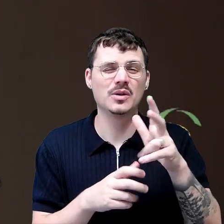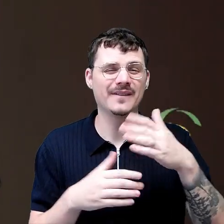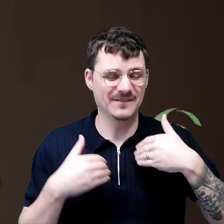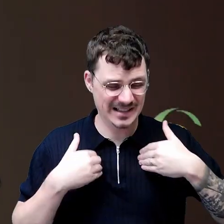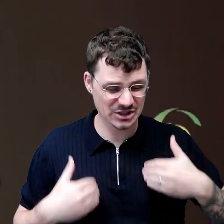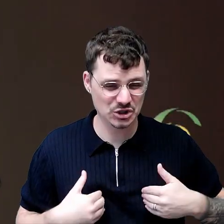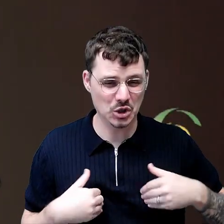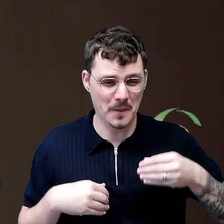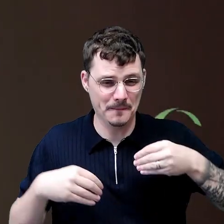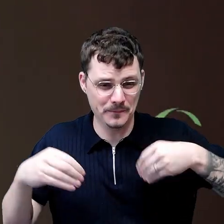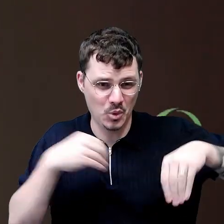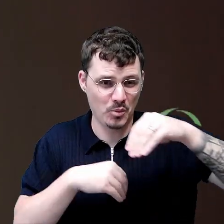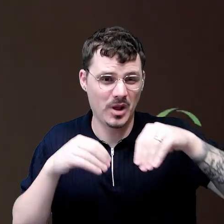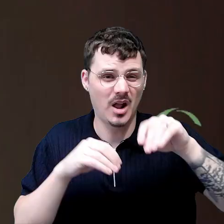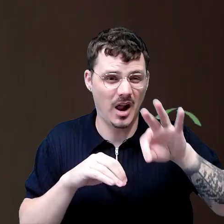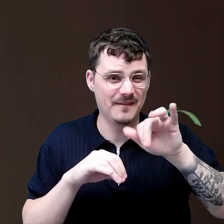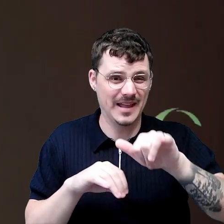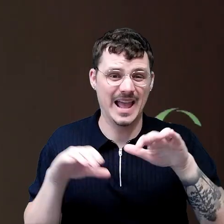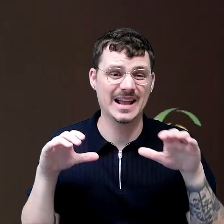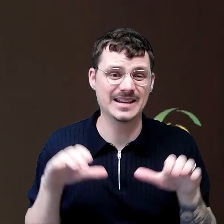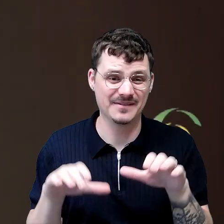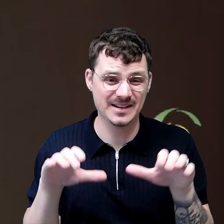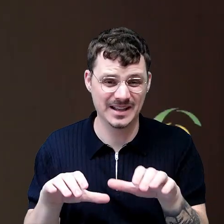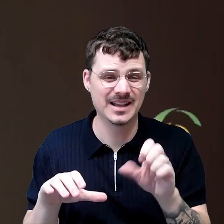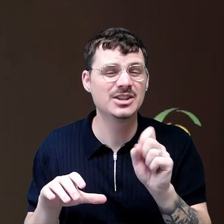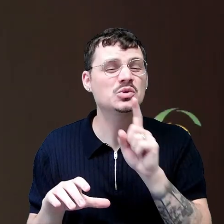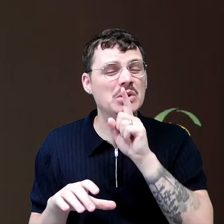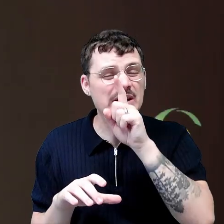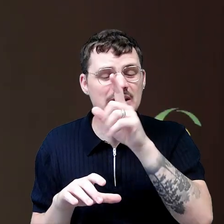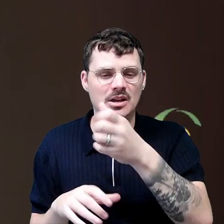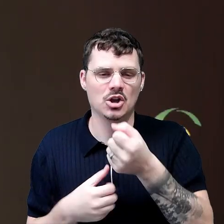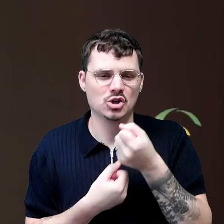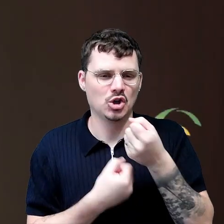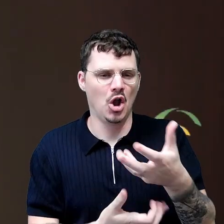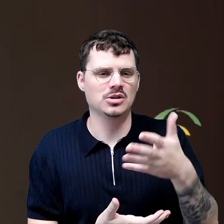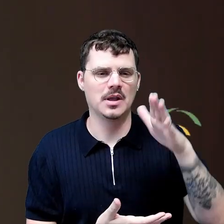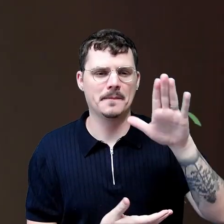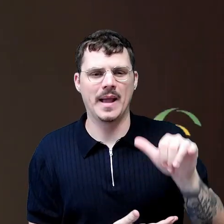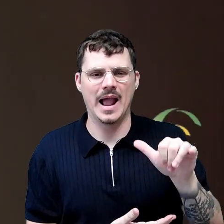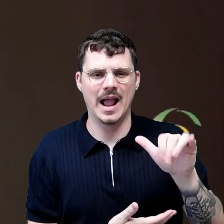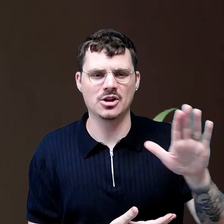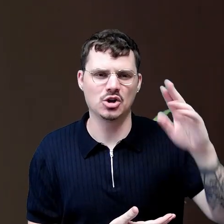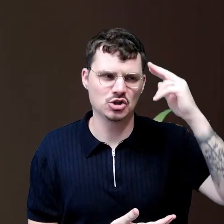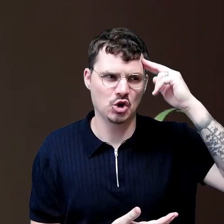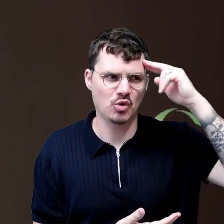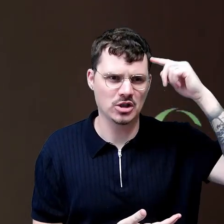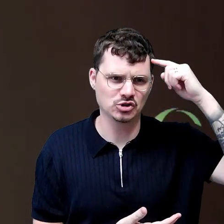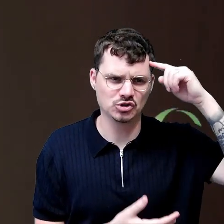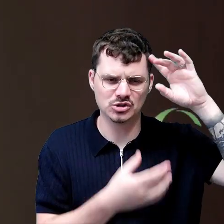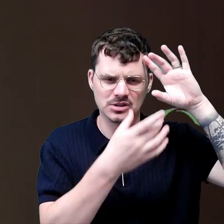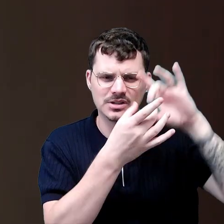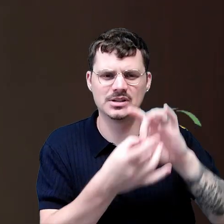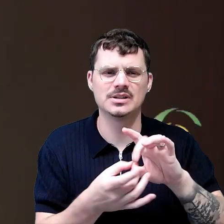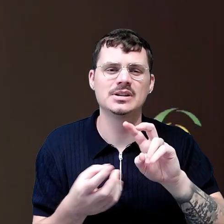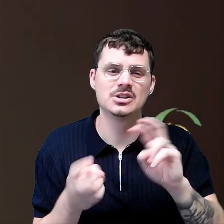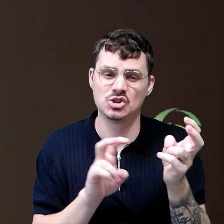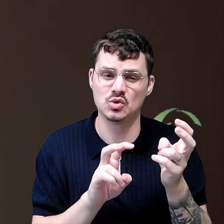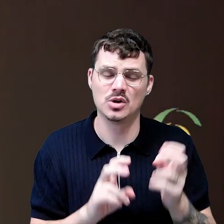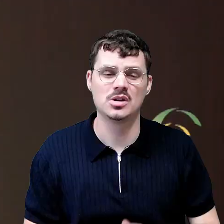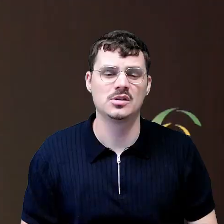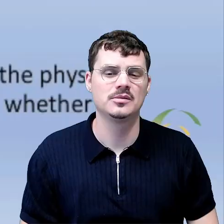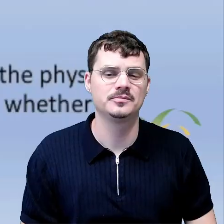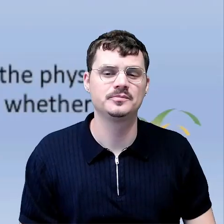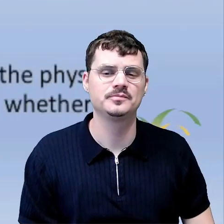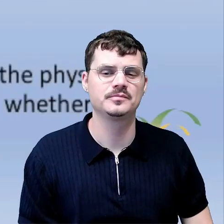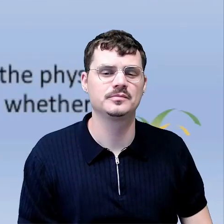physical movement of the activity is directly caused by their neurological issue.